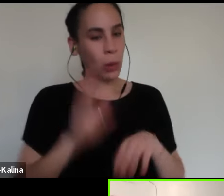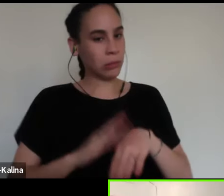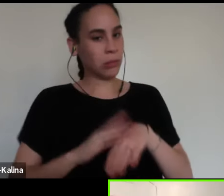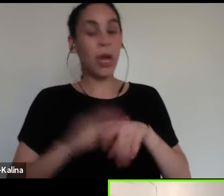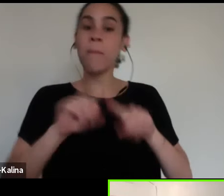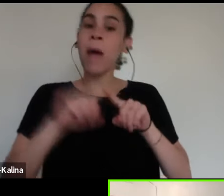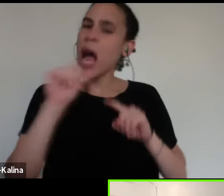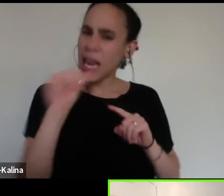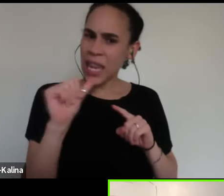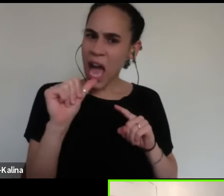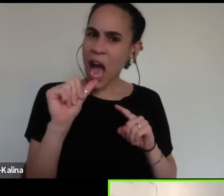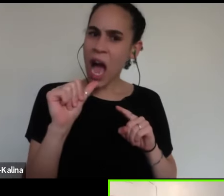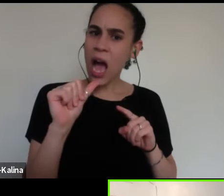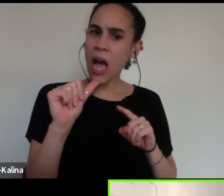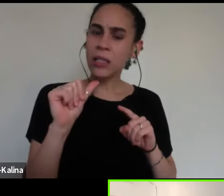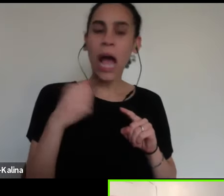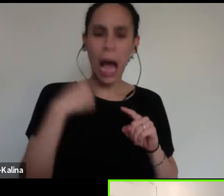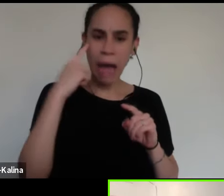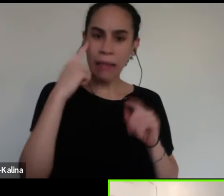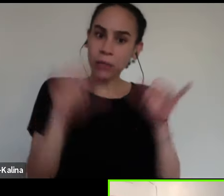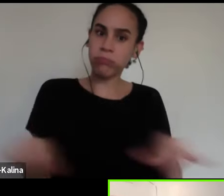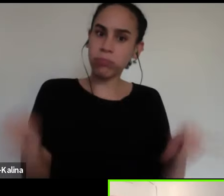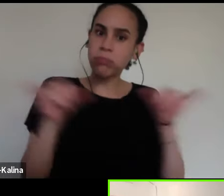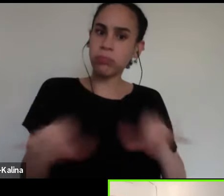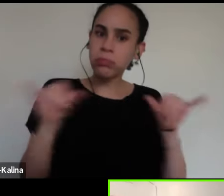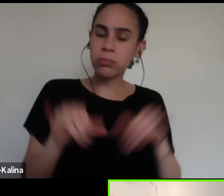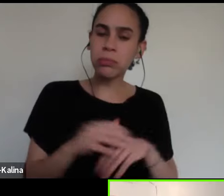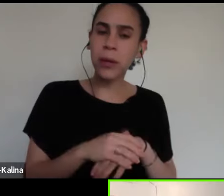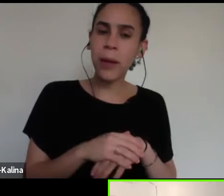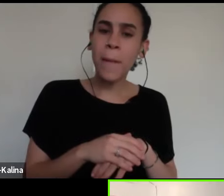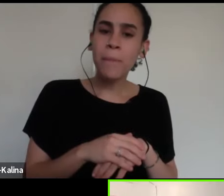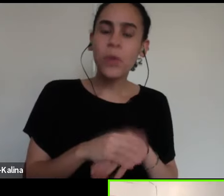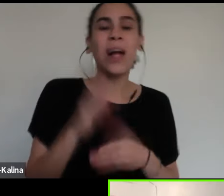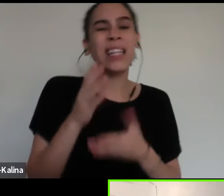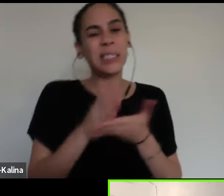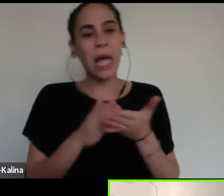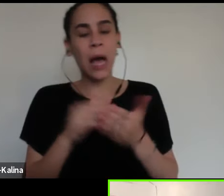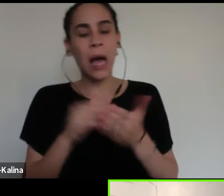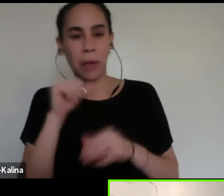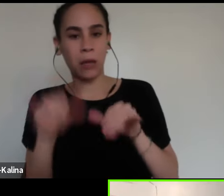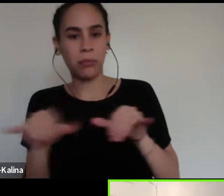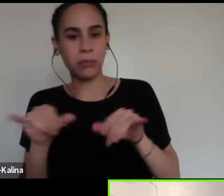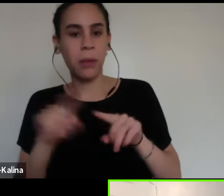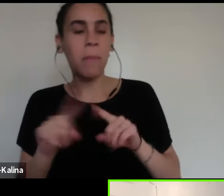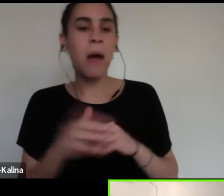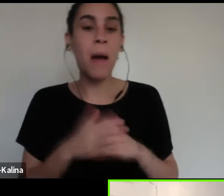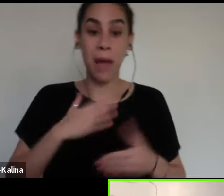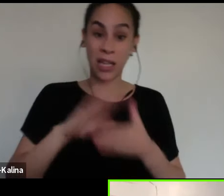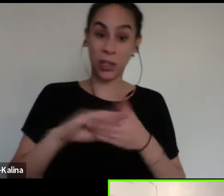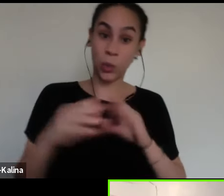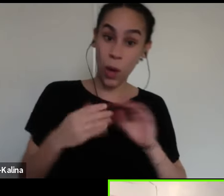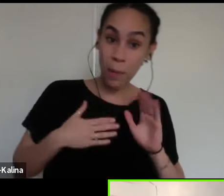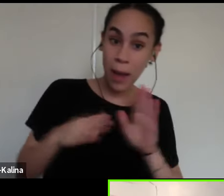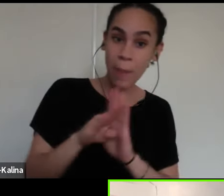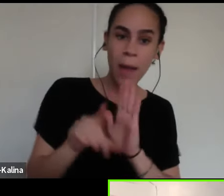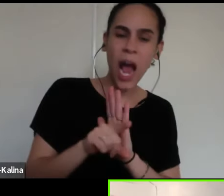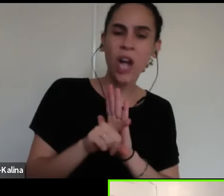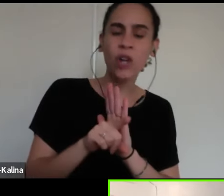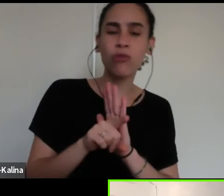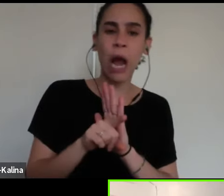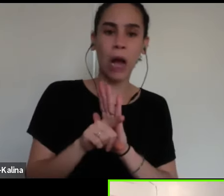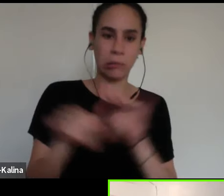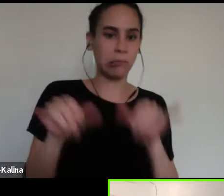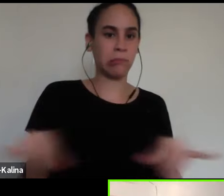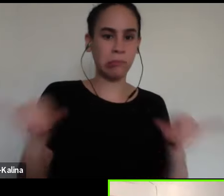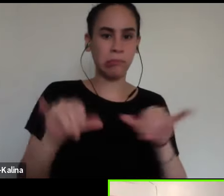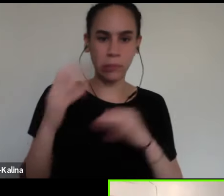uncommon, I think. Well, some of it is a little bit uncommon, but the story of my background is not uncommon. So I just described that I'm